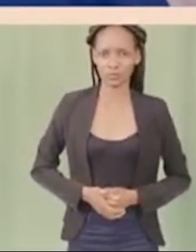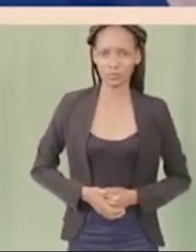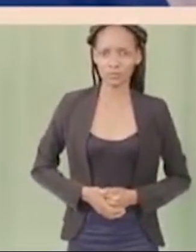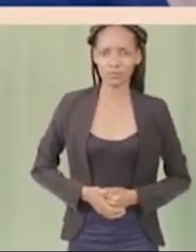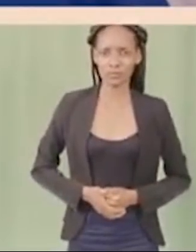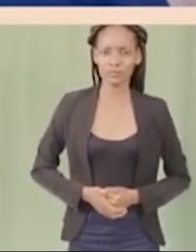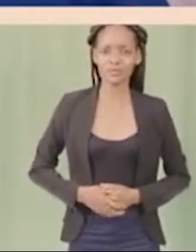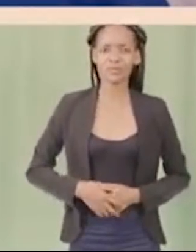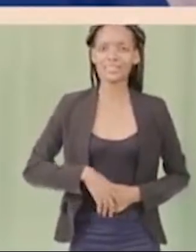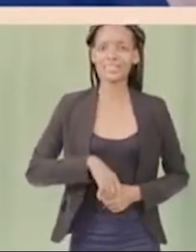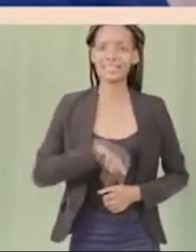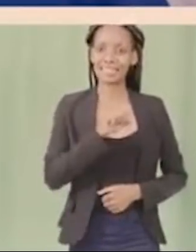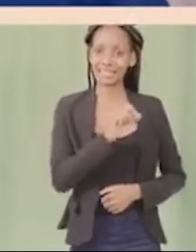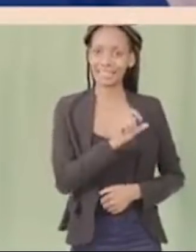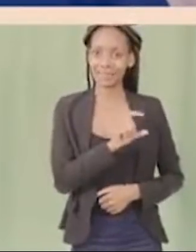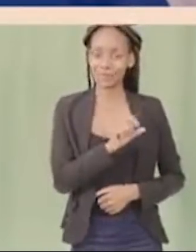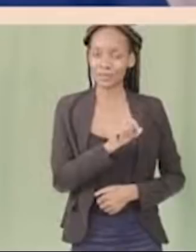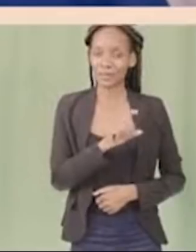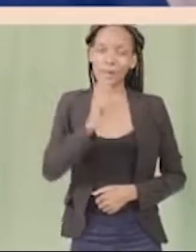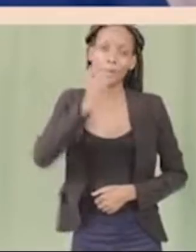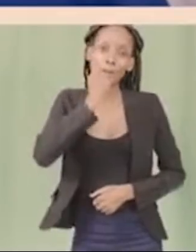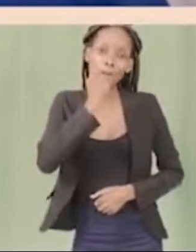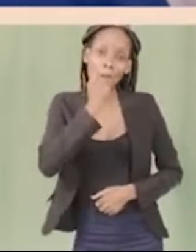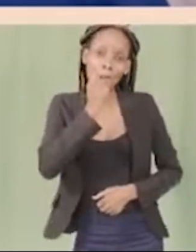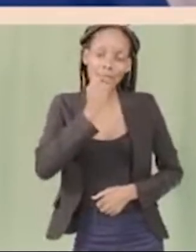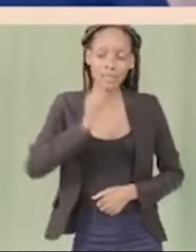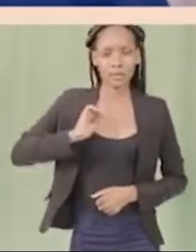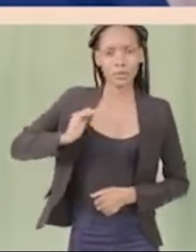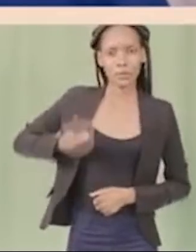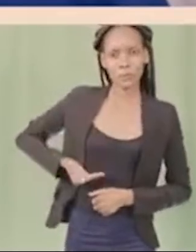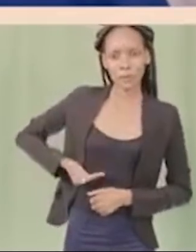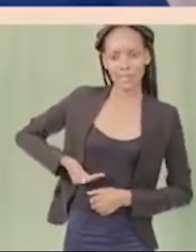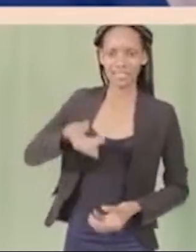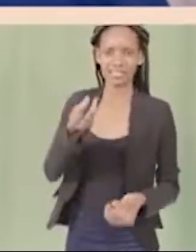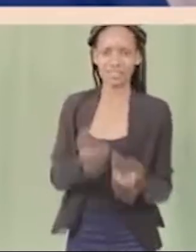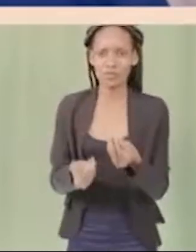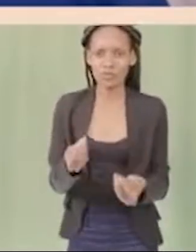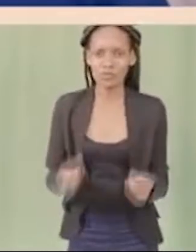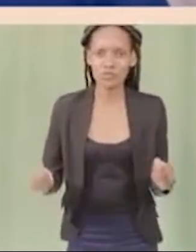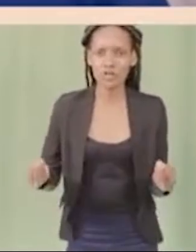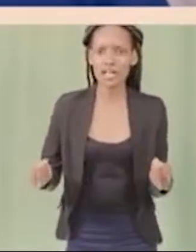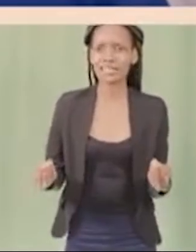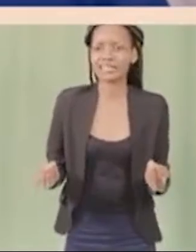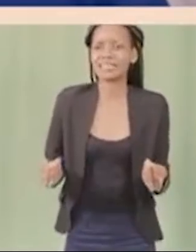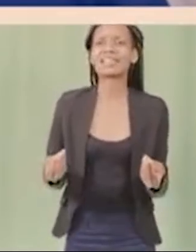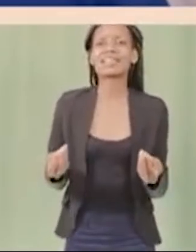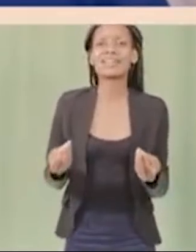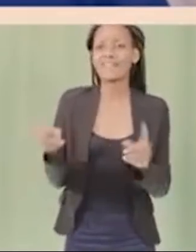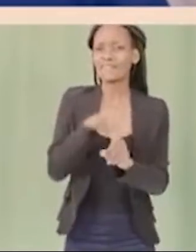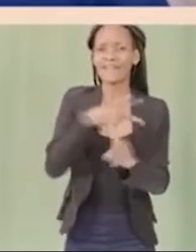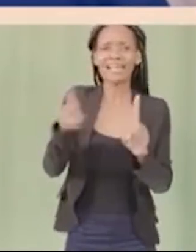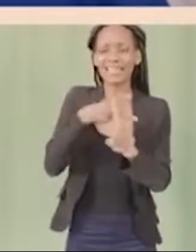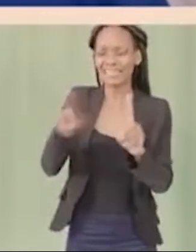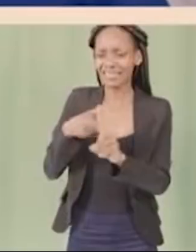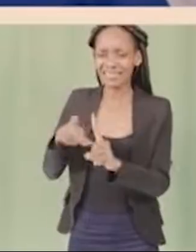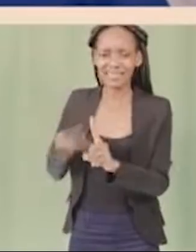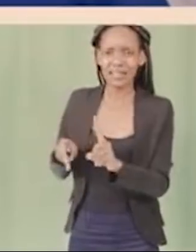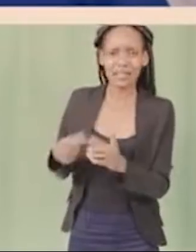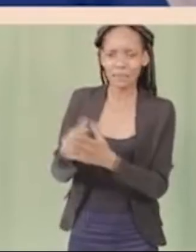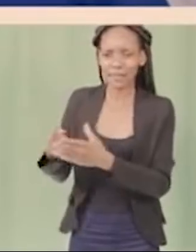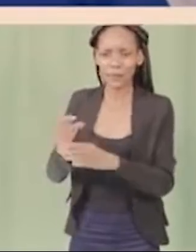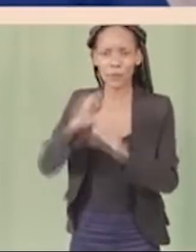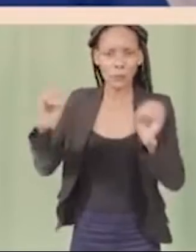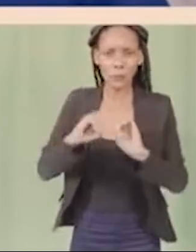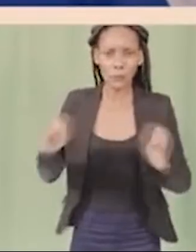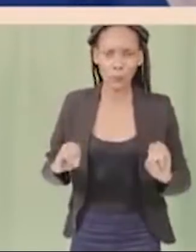society where men and women and children are free from violence and where their rights